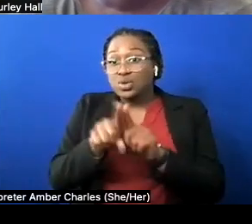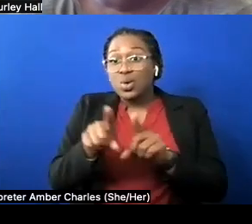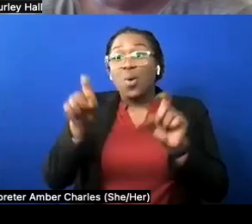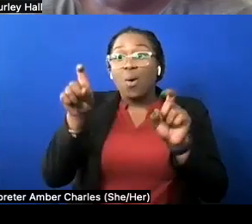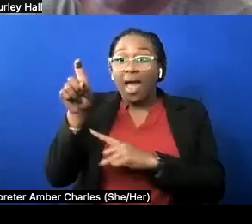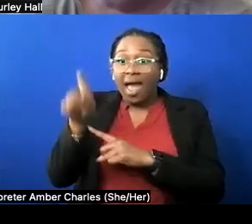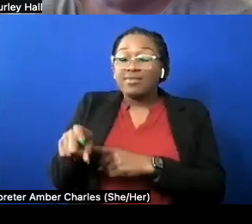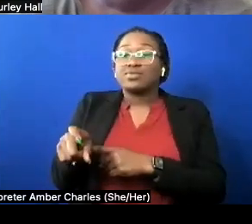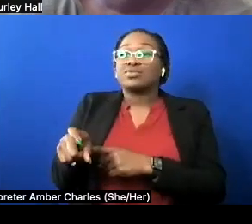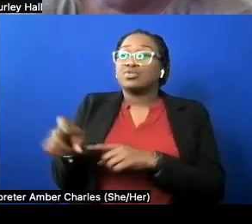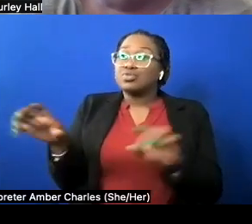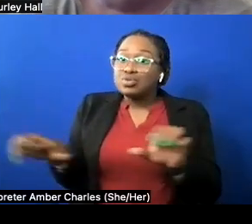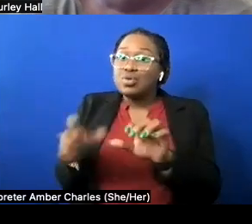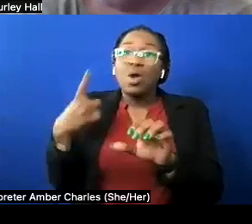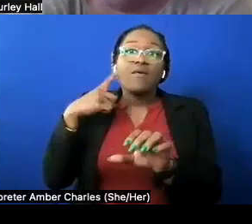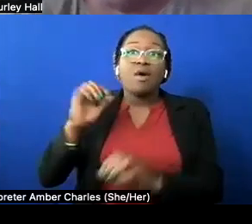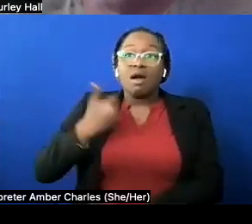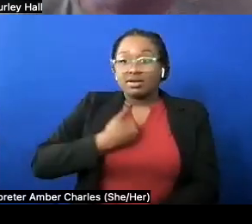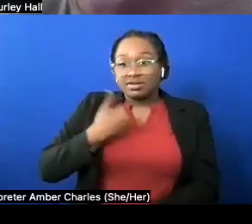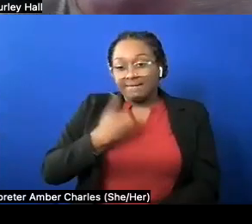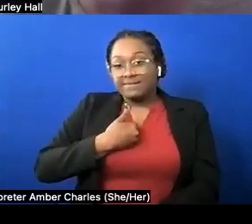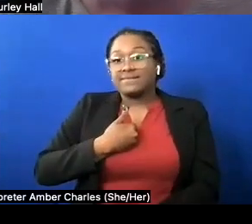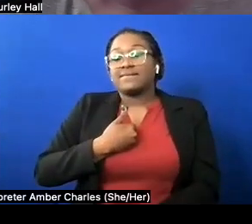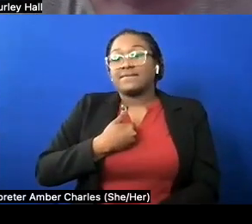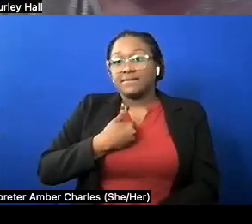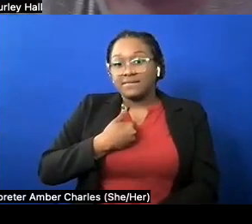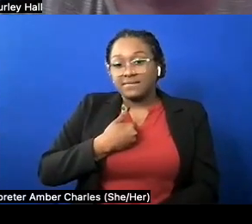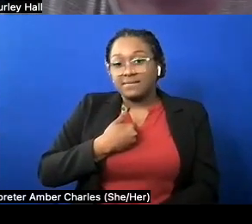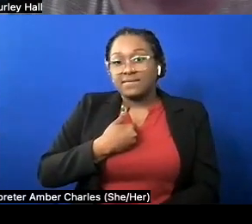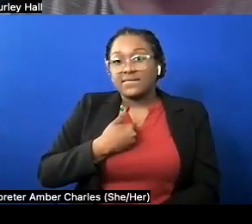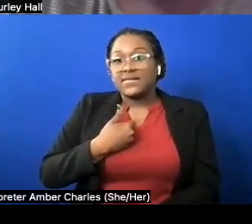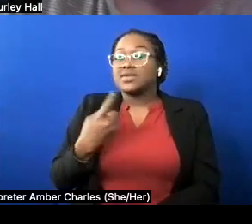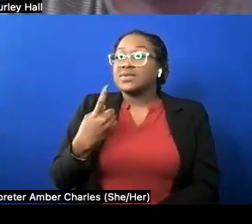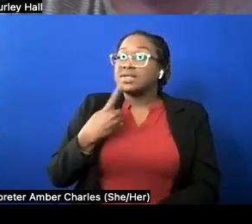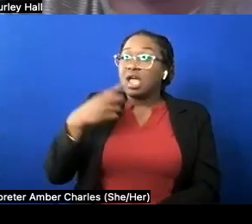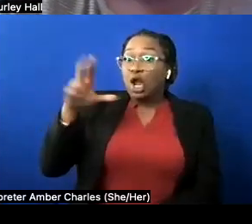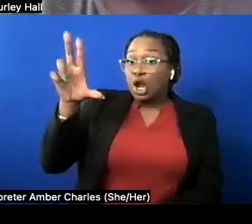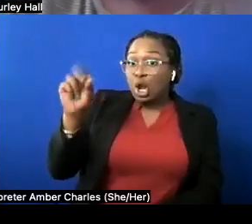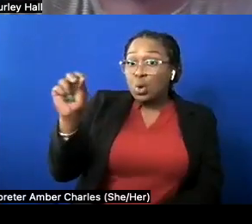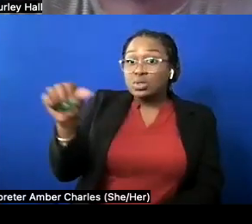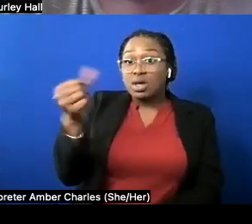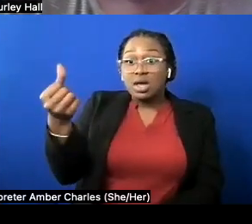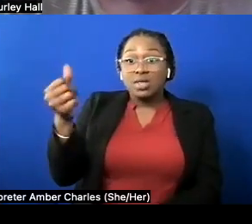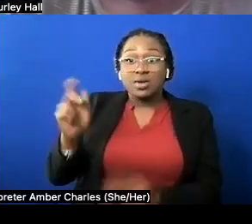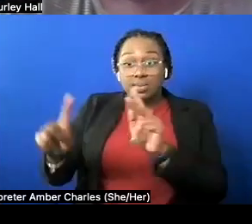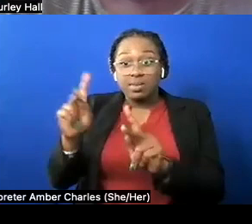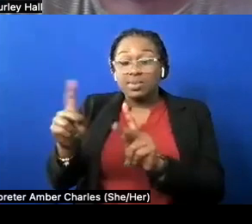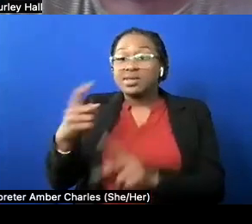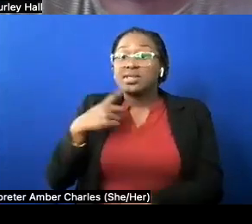ourselves, right? And so saying a no to other people, saying a no to people